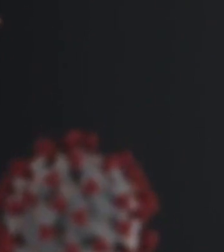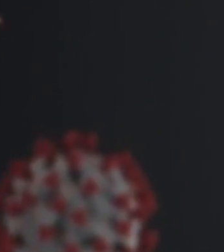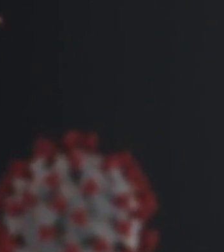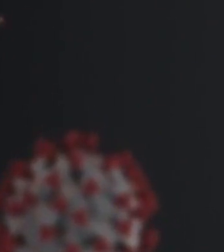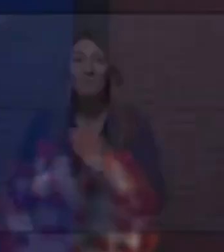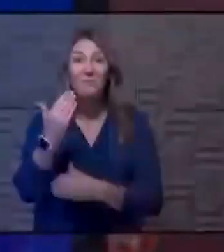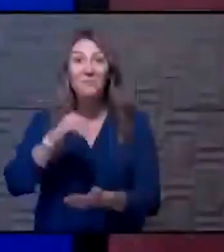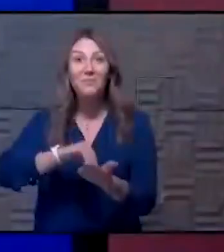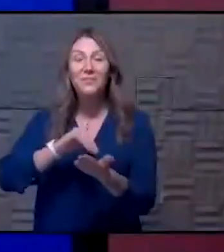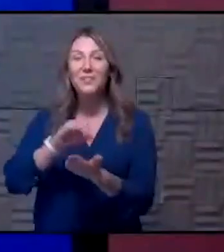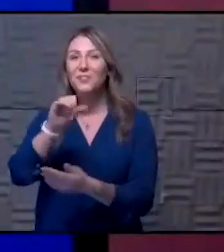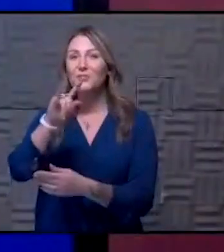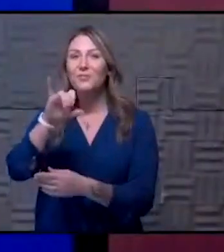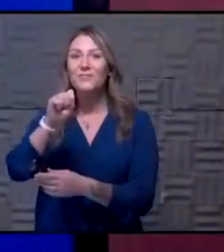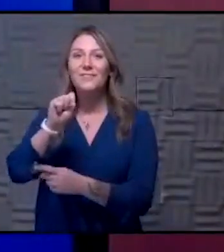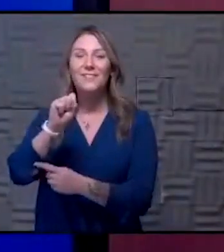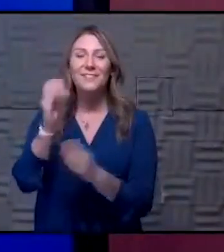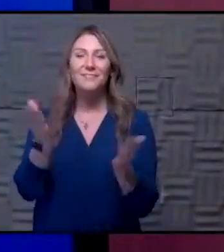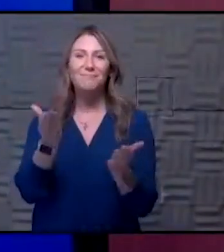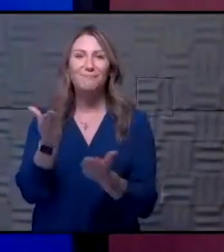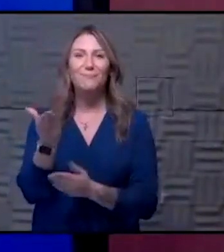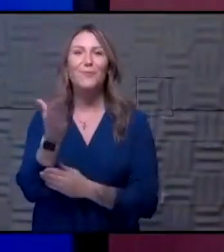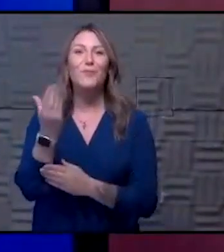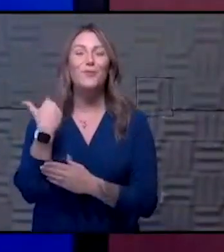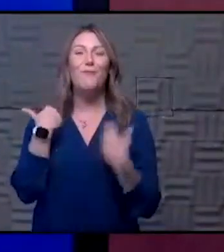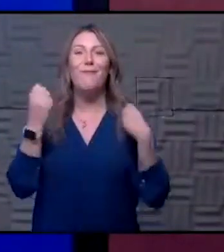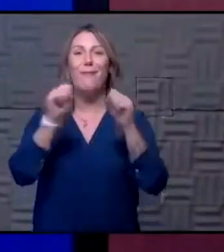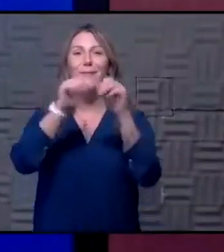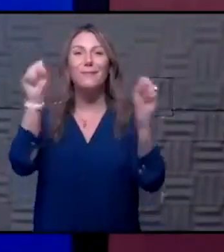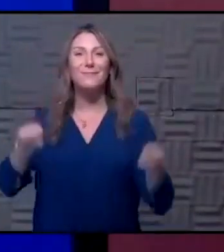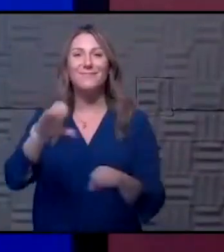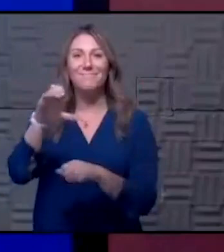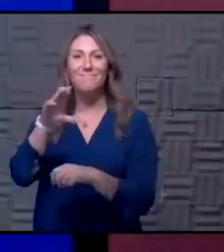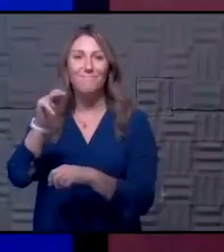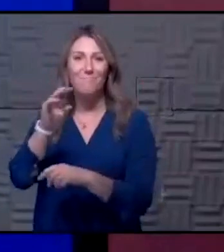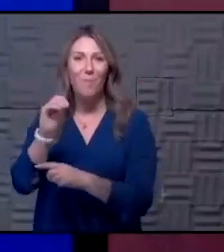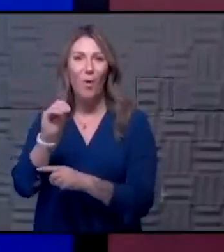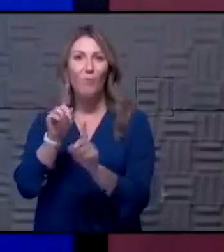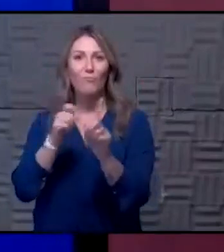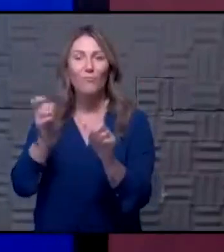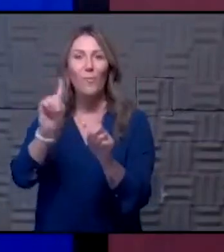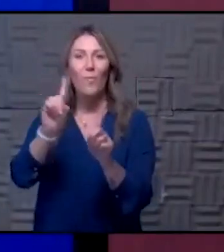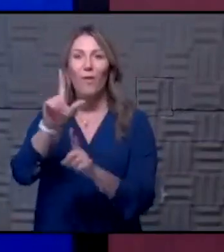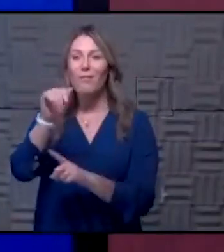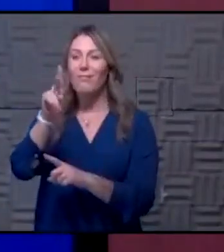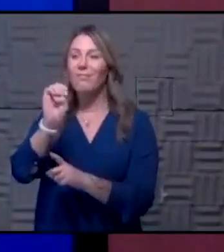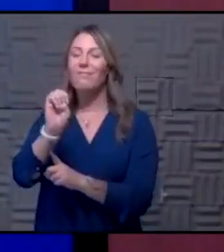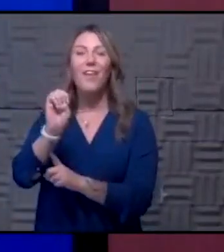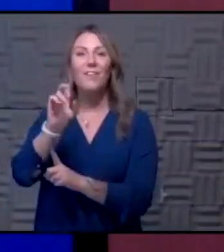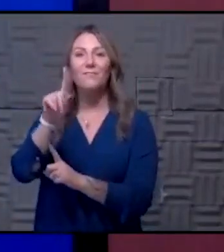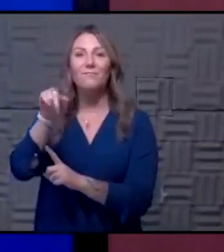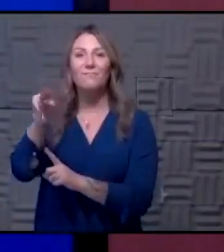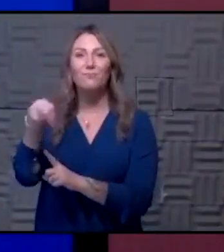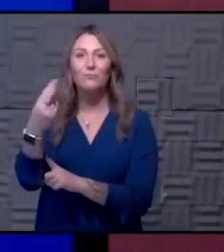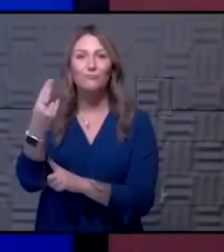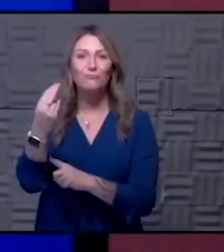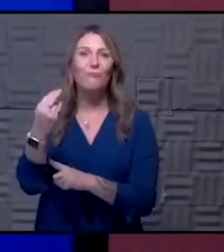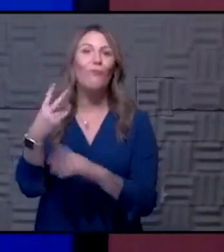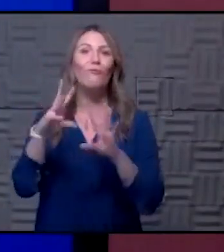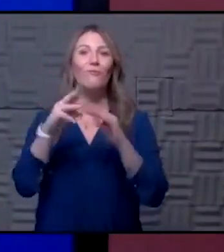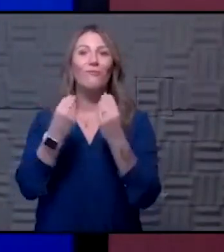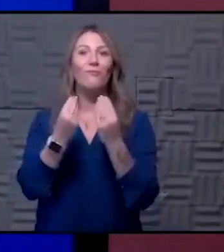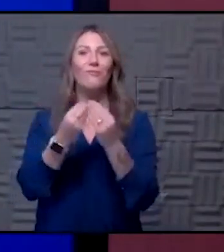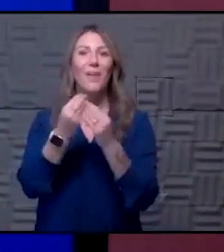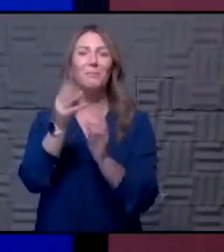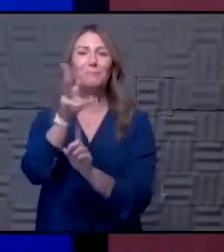Good morning. This is Steve Stites, Chief Medical Officer here at the University of Kansas Health System, broadcasting live with you from the Dol Simons Family Studio on this